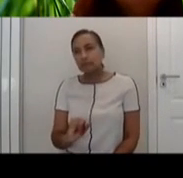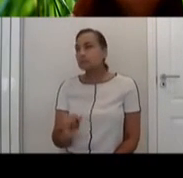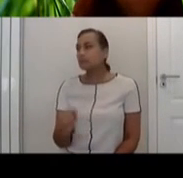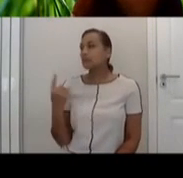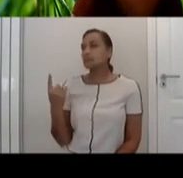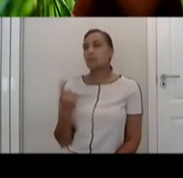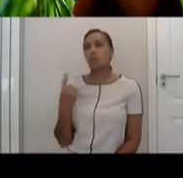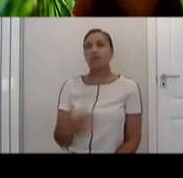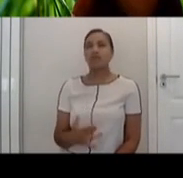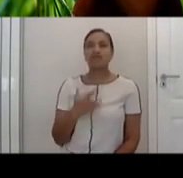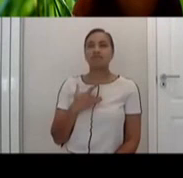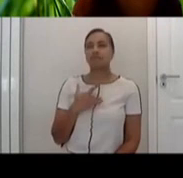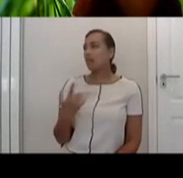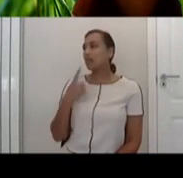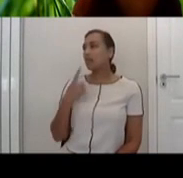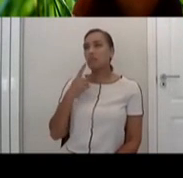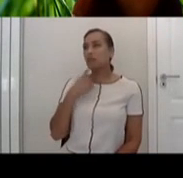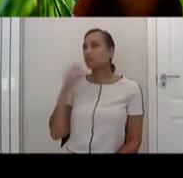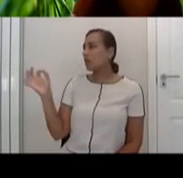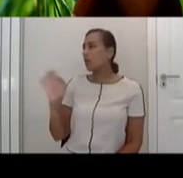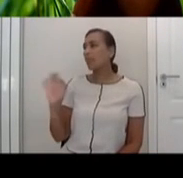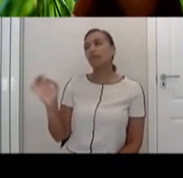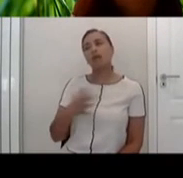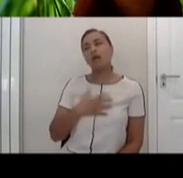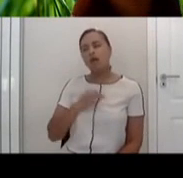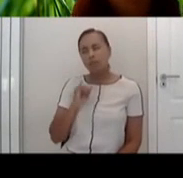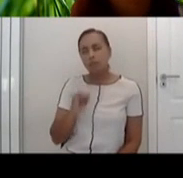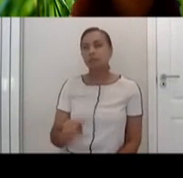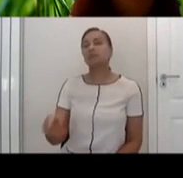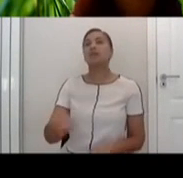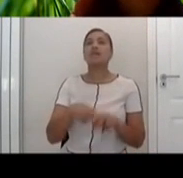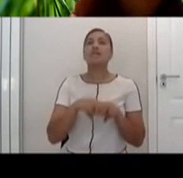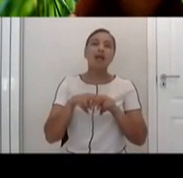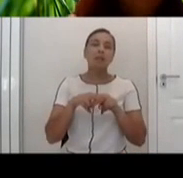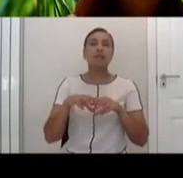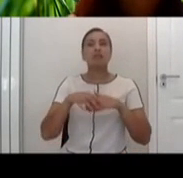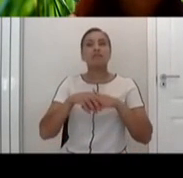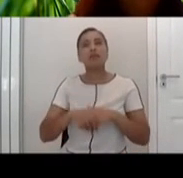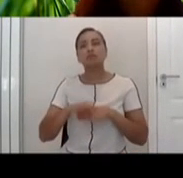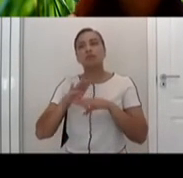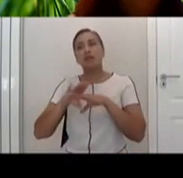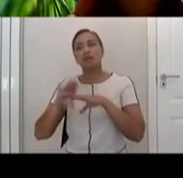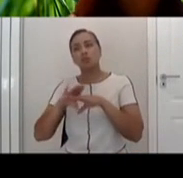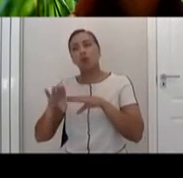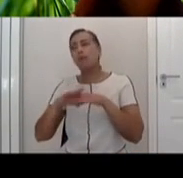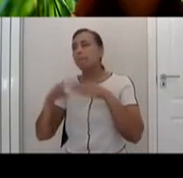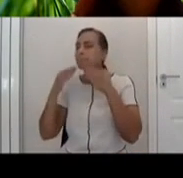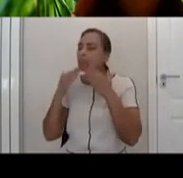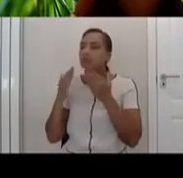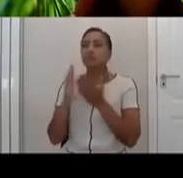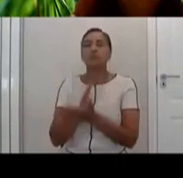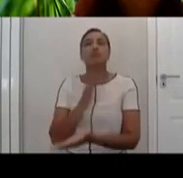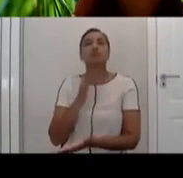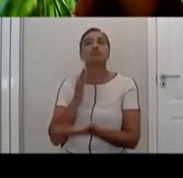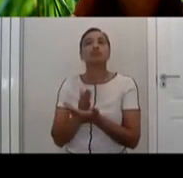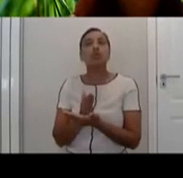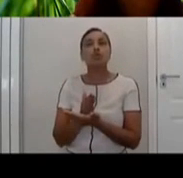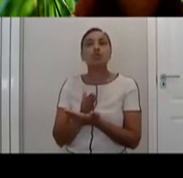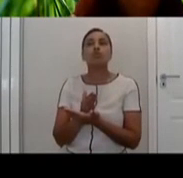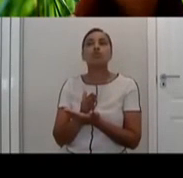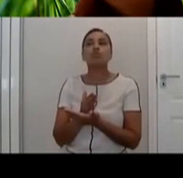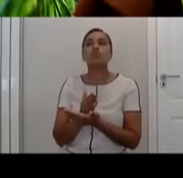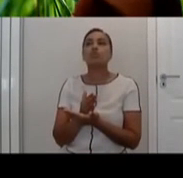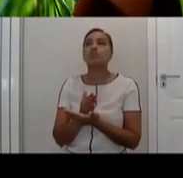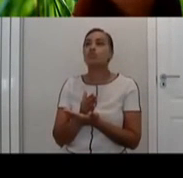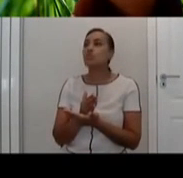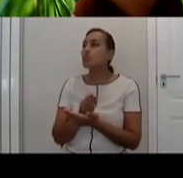just feels they're not getting information. You know, again, as families, friends, networks, let's really try and ensure that we're making sure, whether